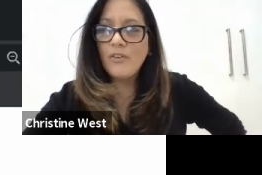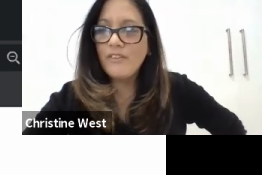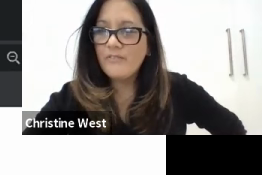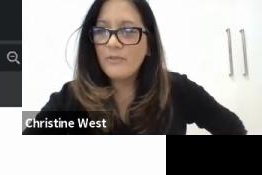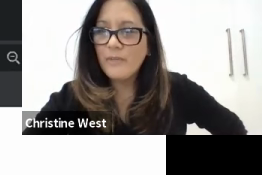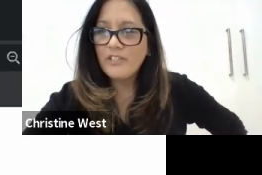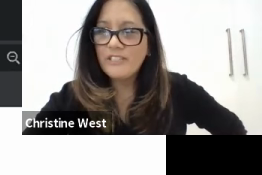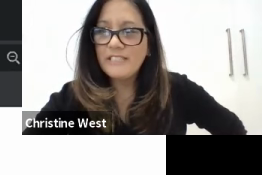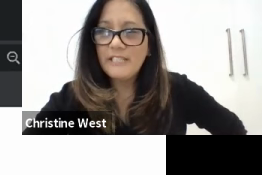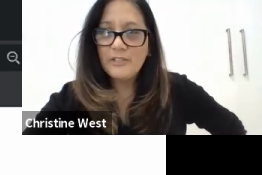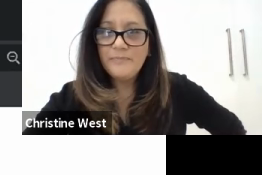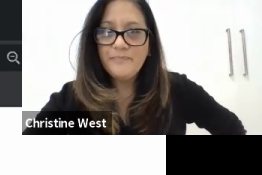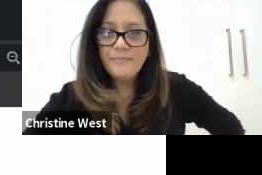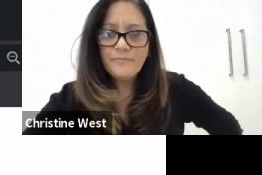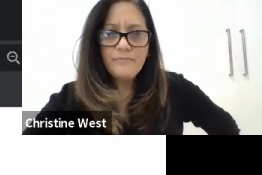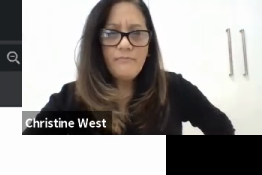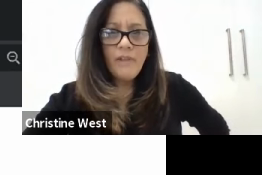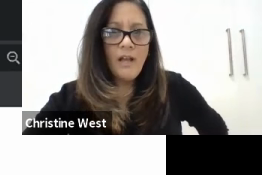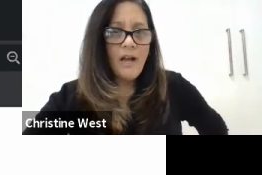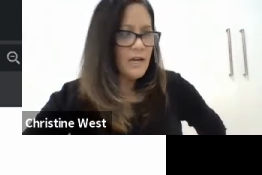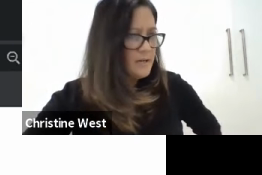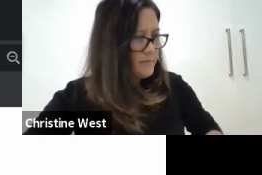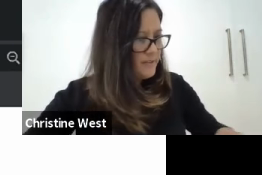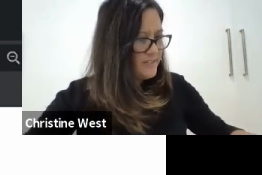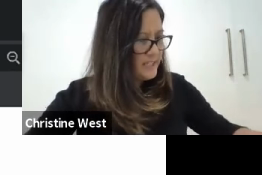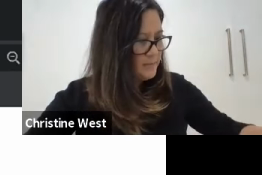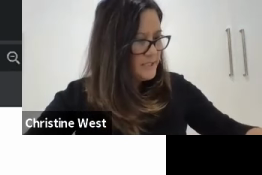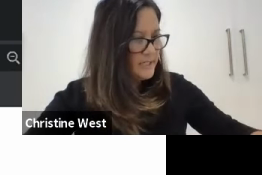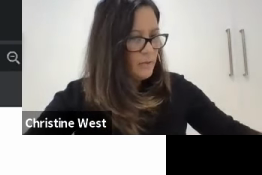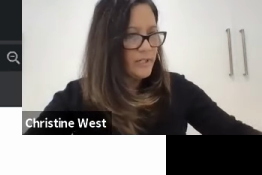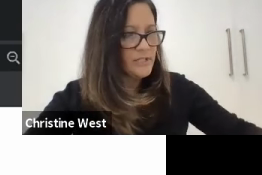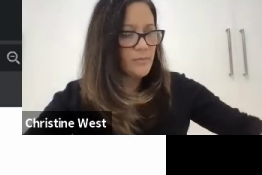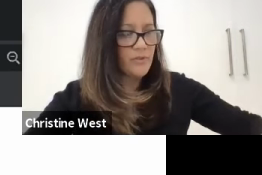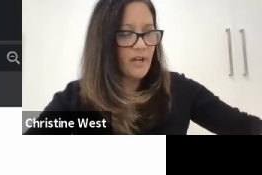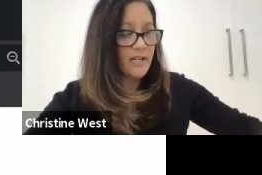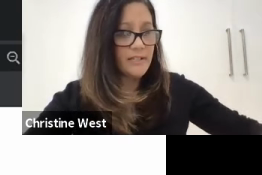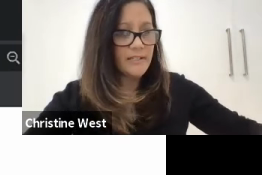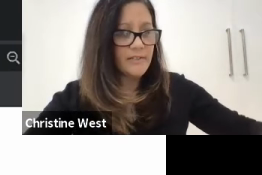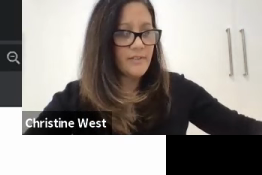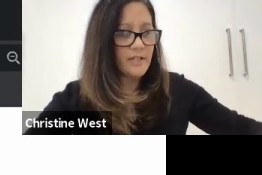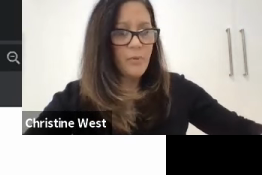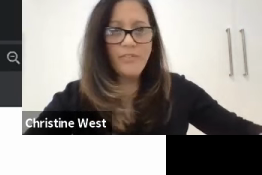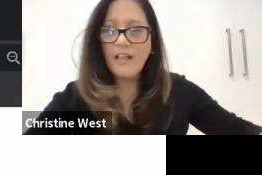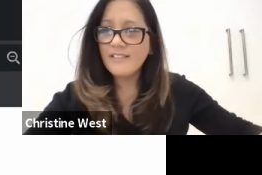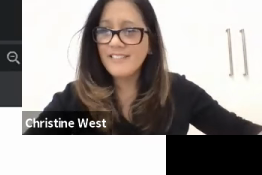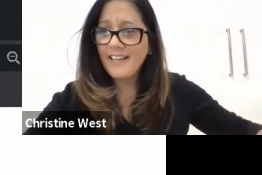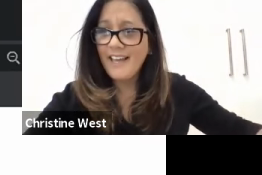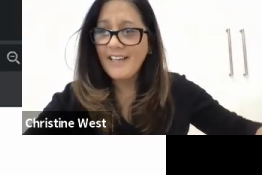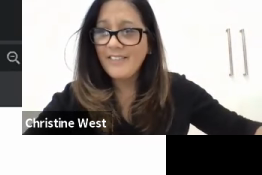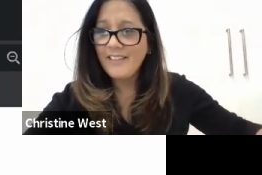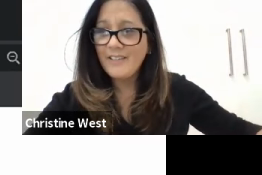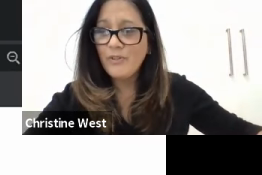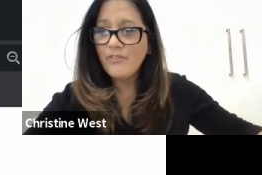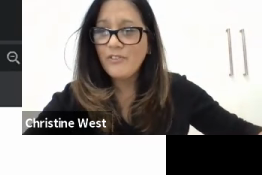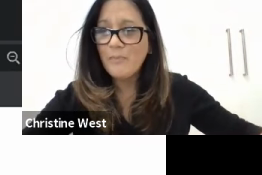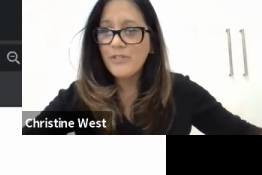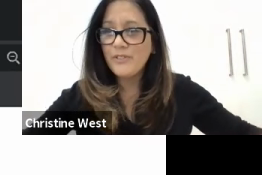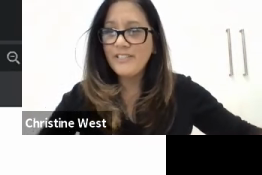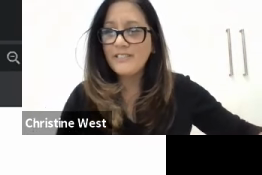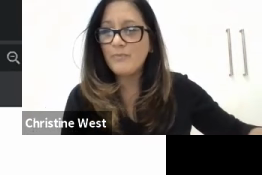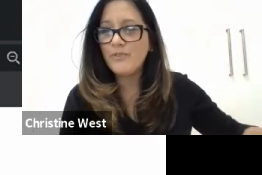all of the information is here. The second update I wanted to provide is both Alex and I had the